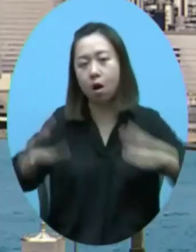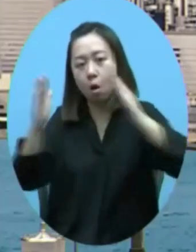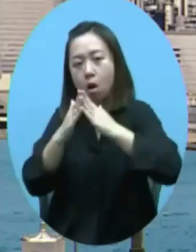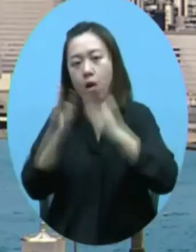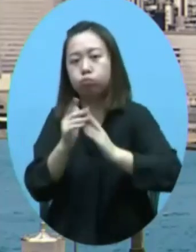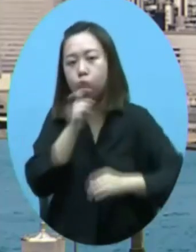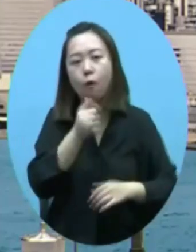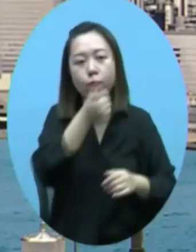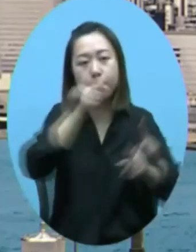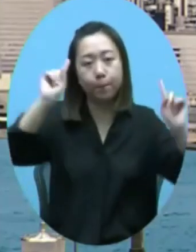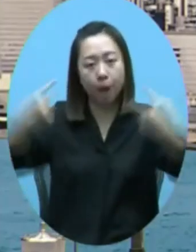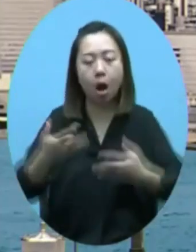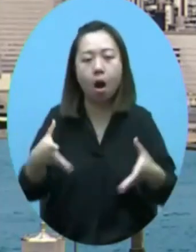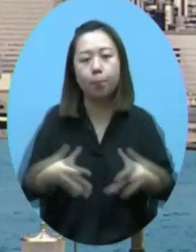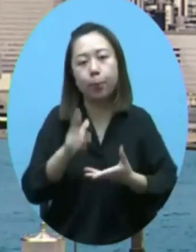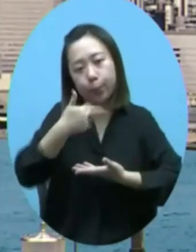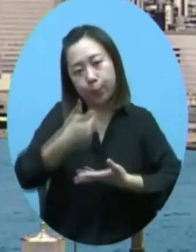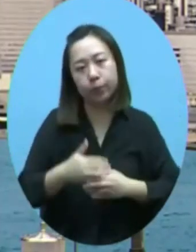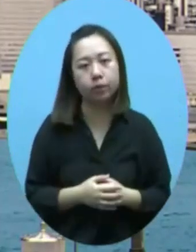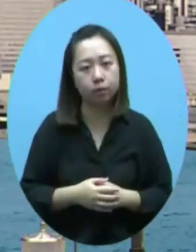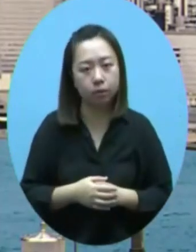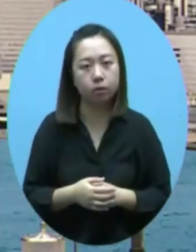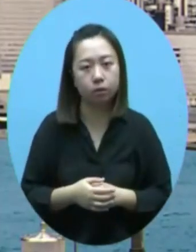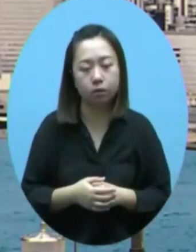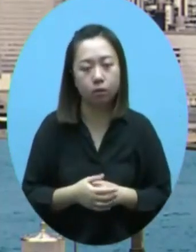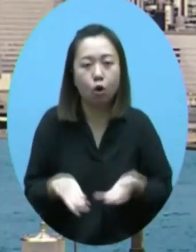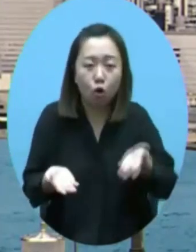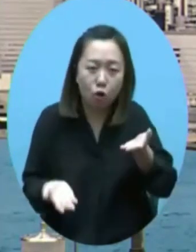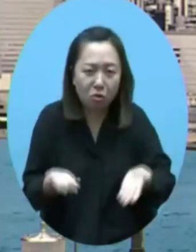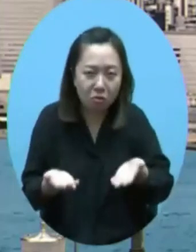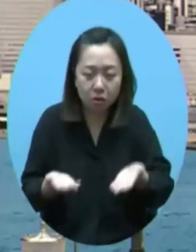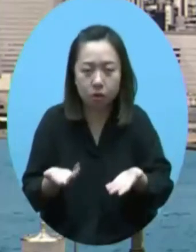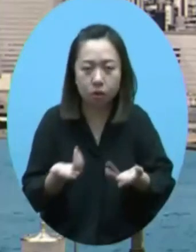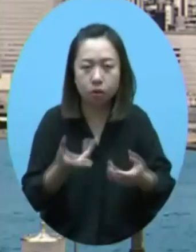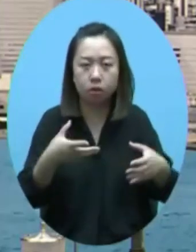the father had returned home for Father's Day dinner.